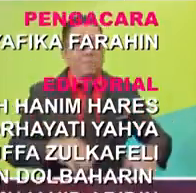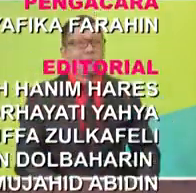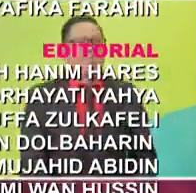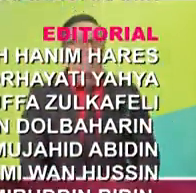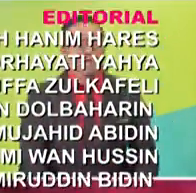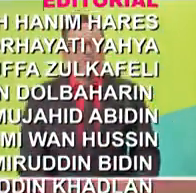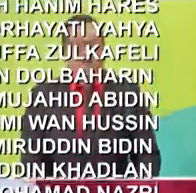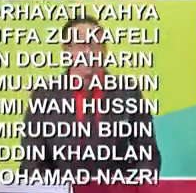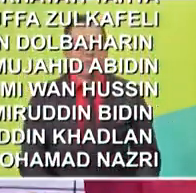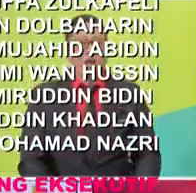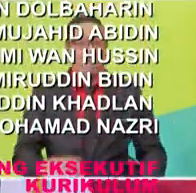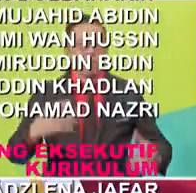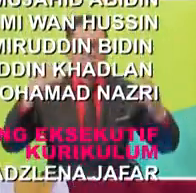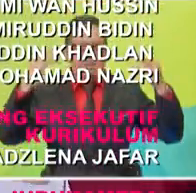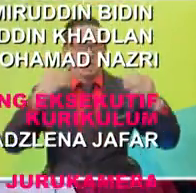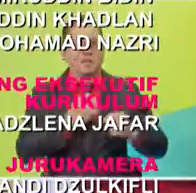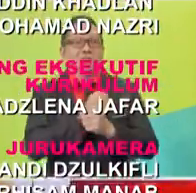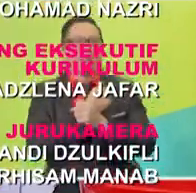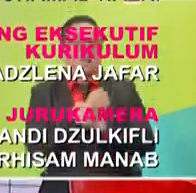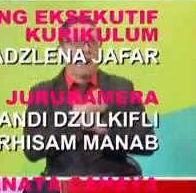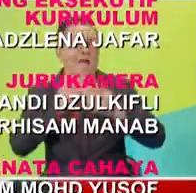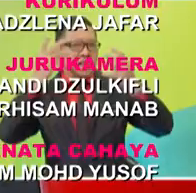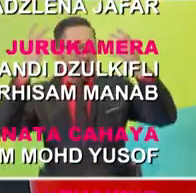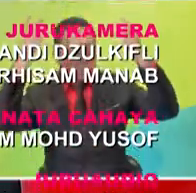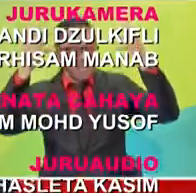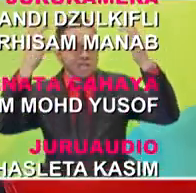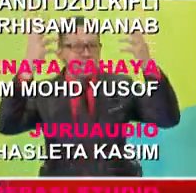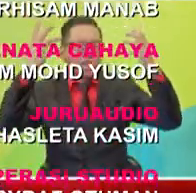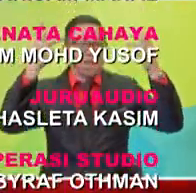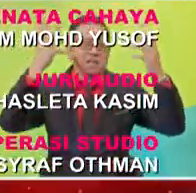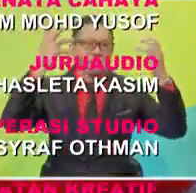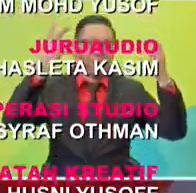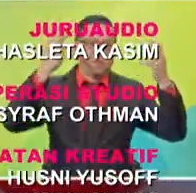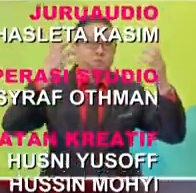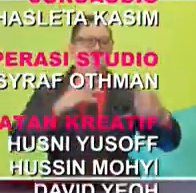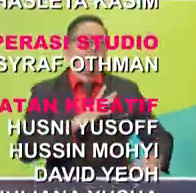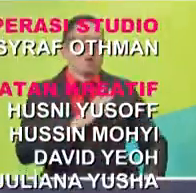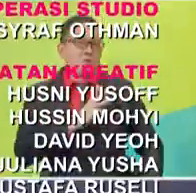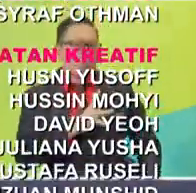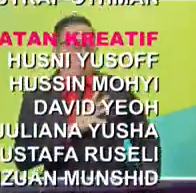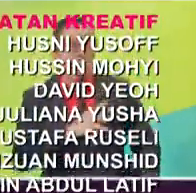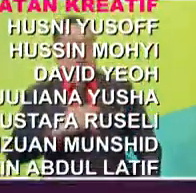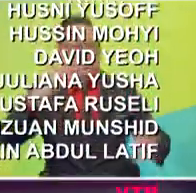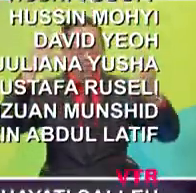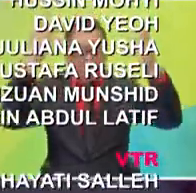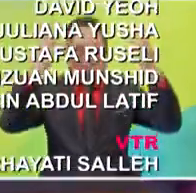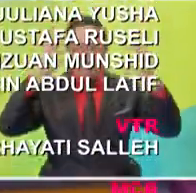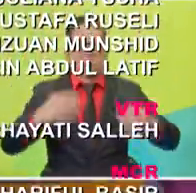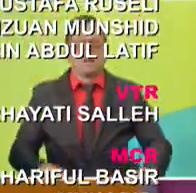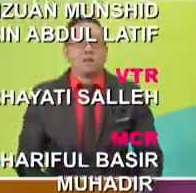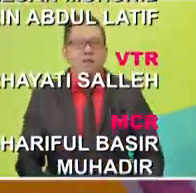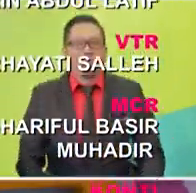fry. I love this super hat. I'm a cool, cool chef.